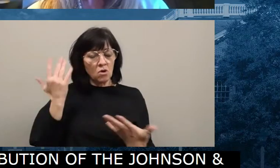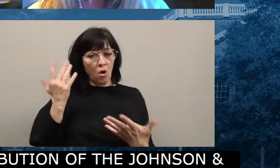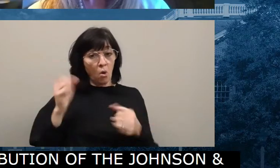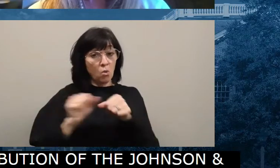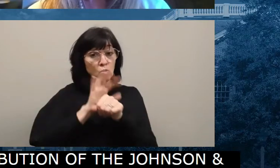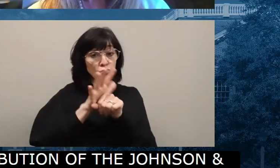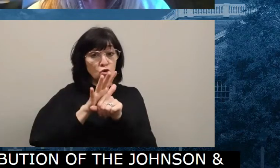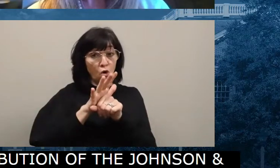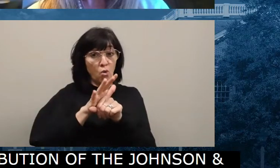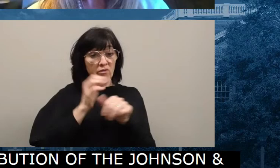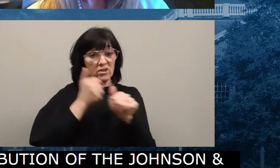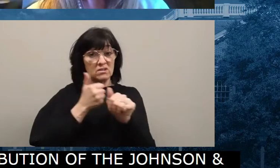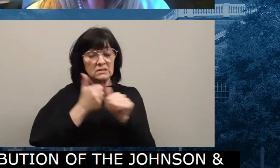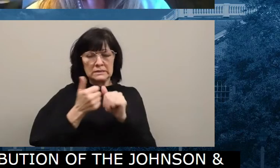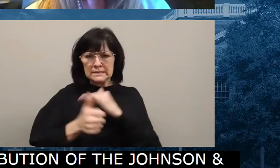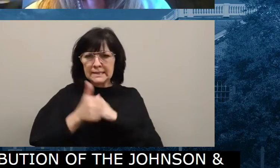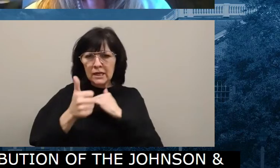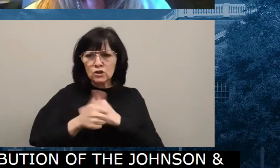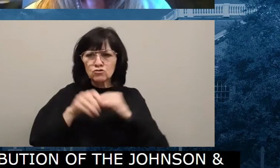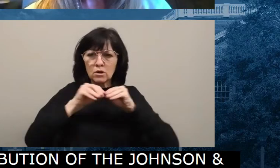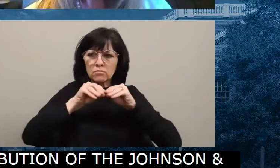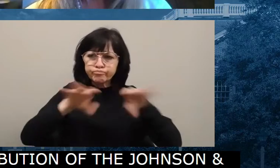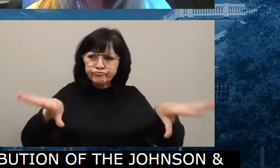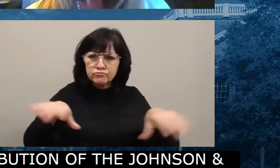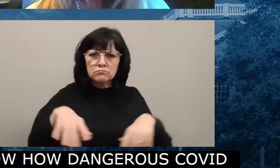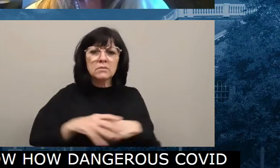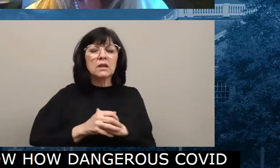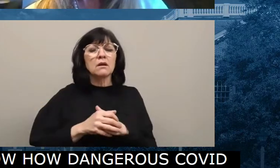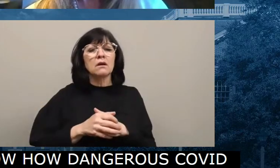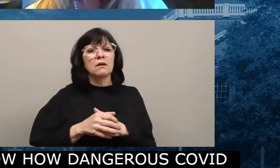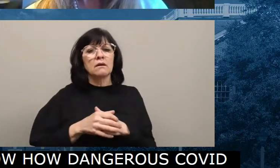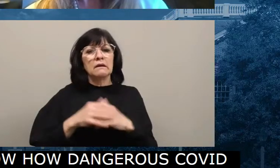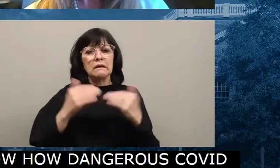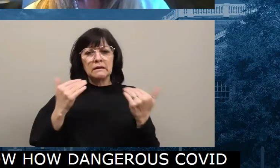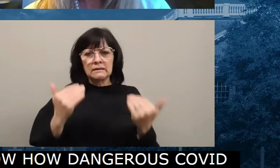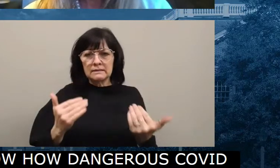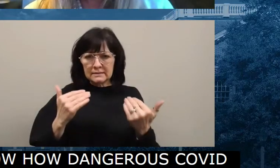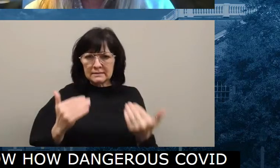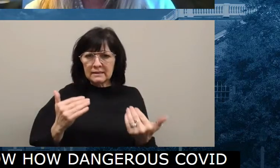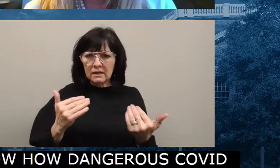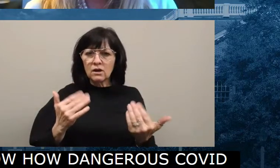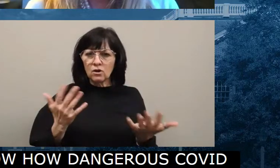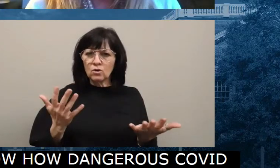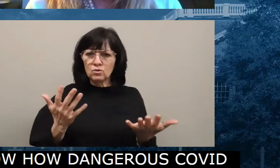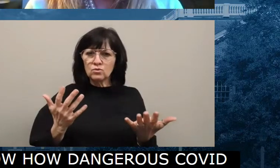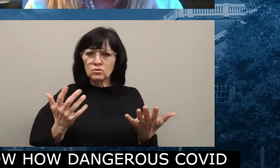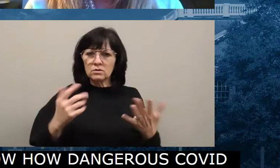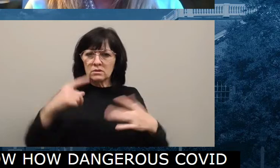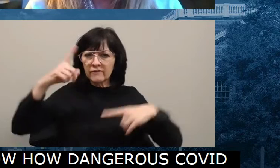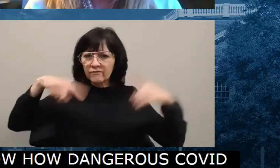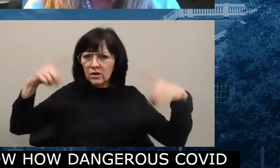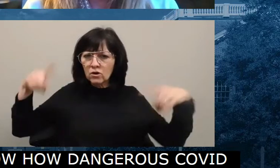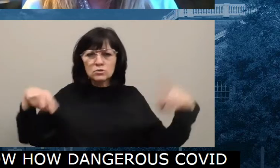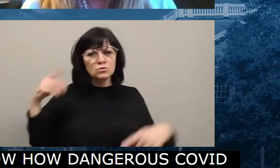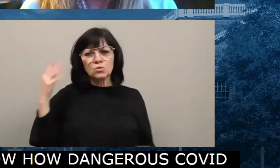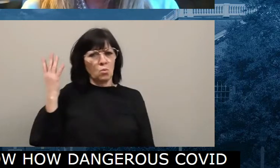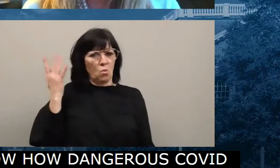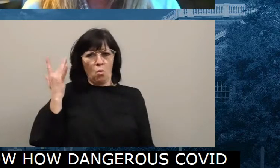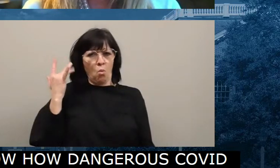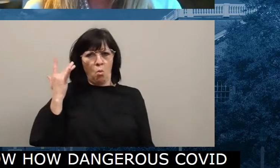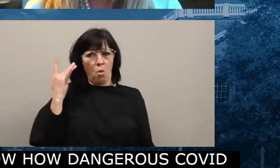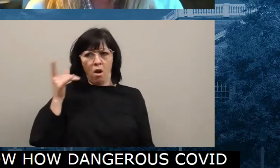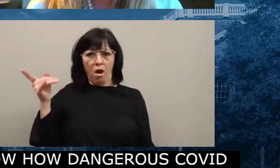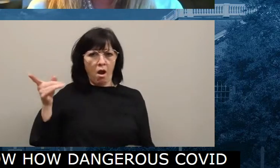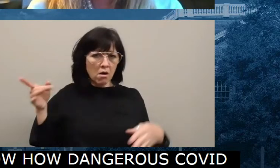and how transmissible these variants are? Why is this so significant to shut down the whole train of Johnson & Johnson